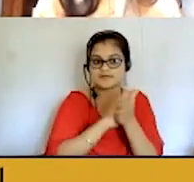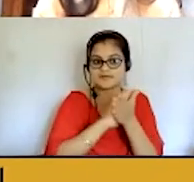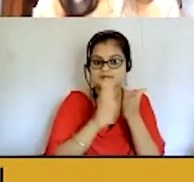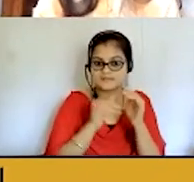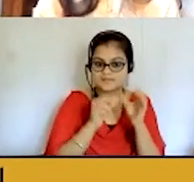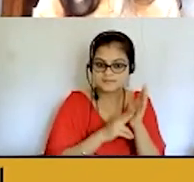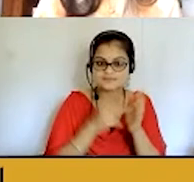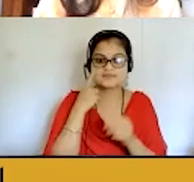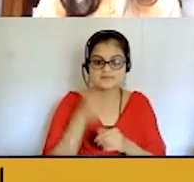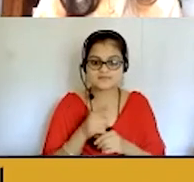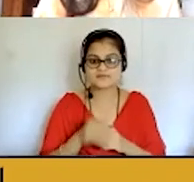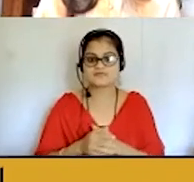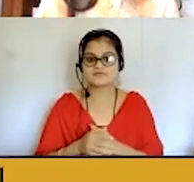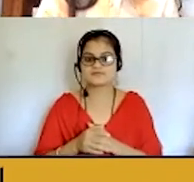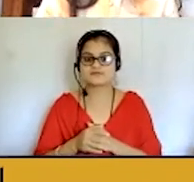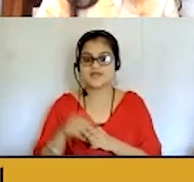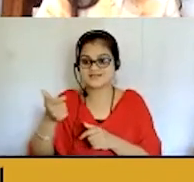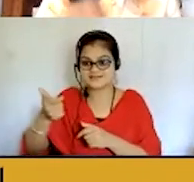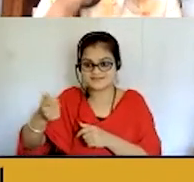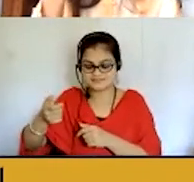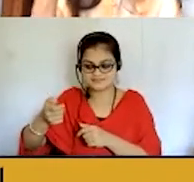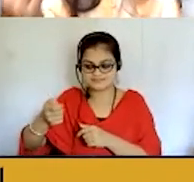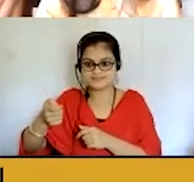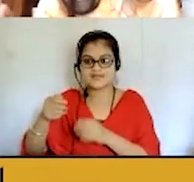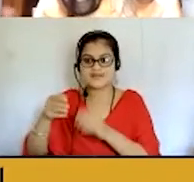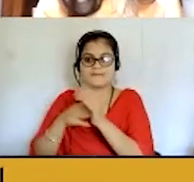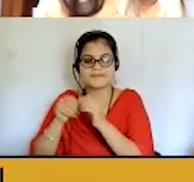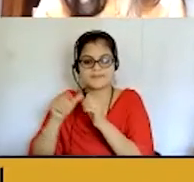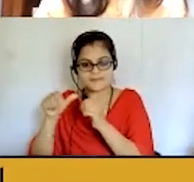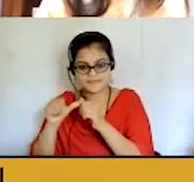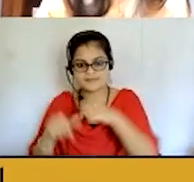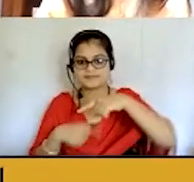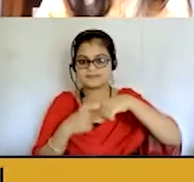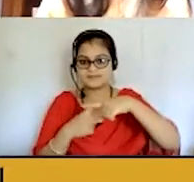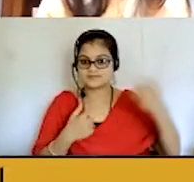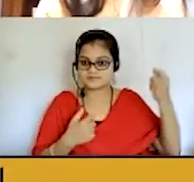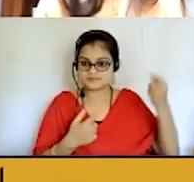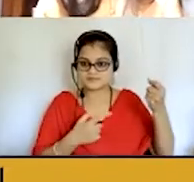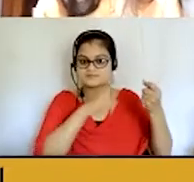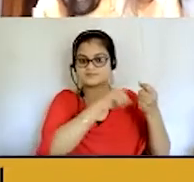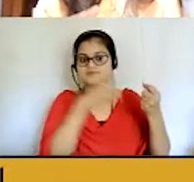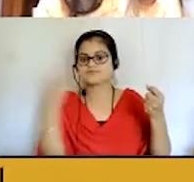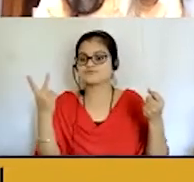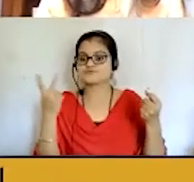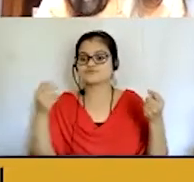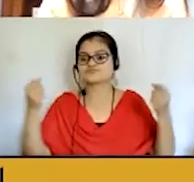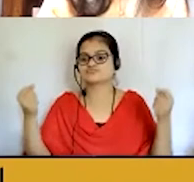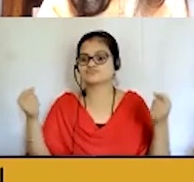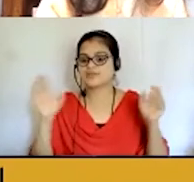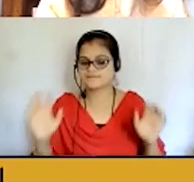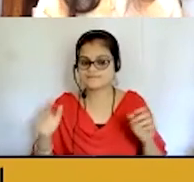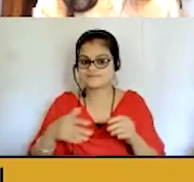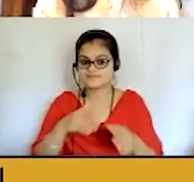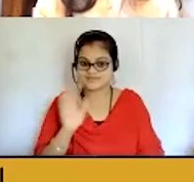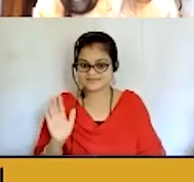a rosary or akshamala and a water pot or komandalu in her upper hands. Her lower right